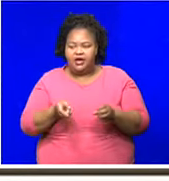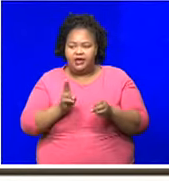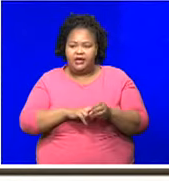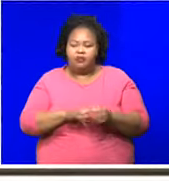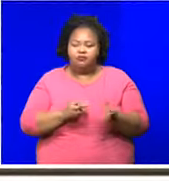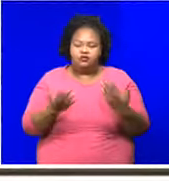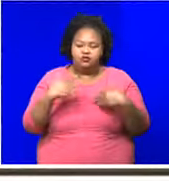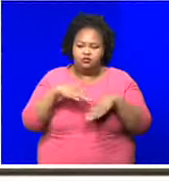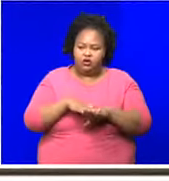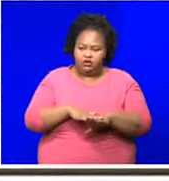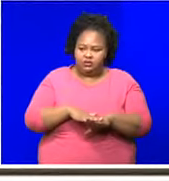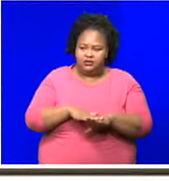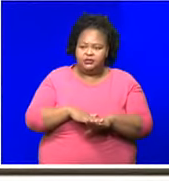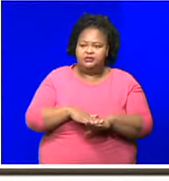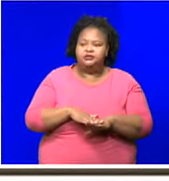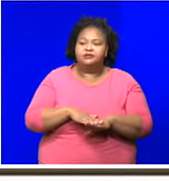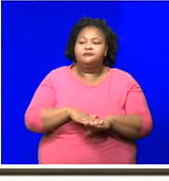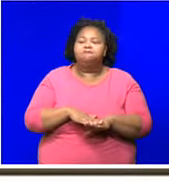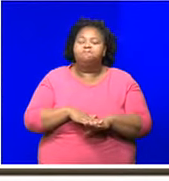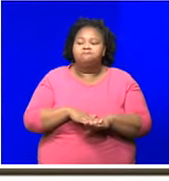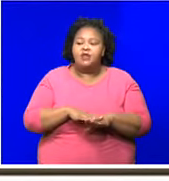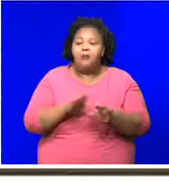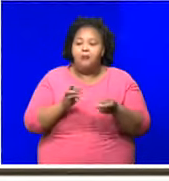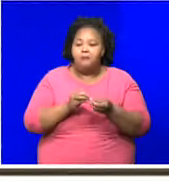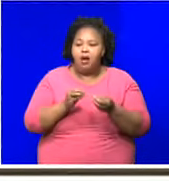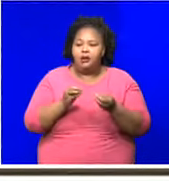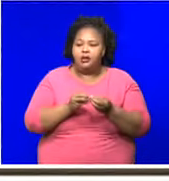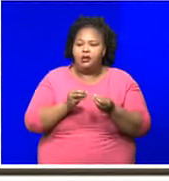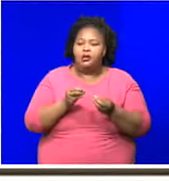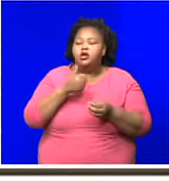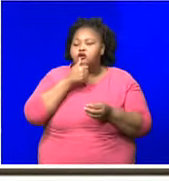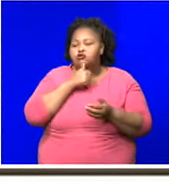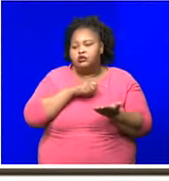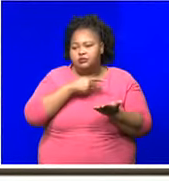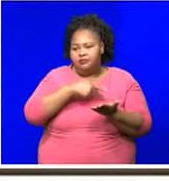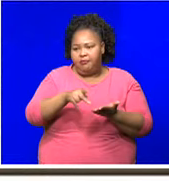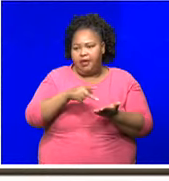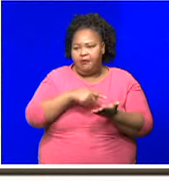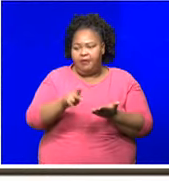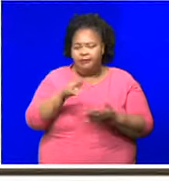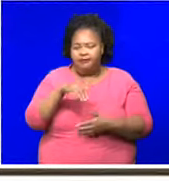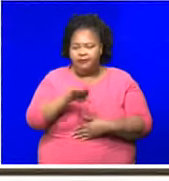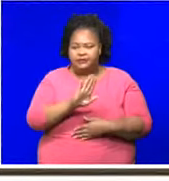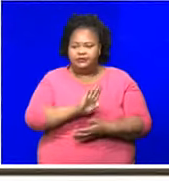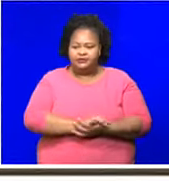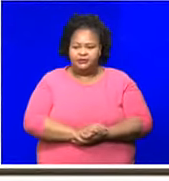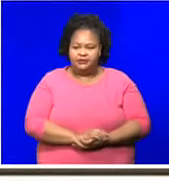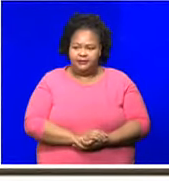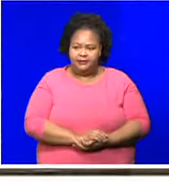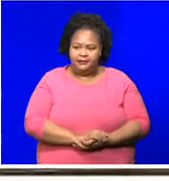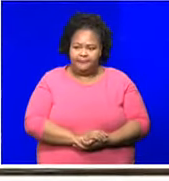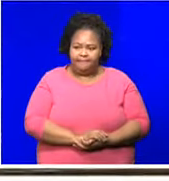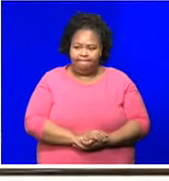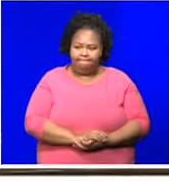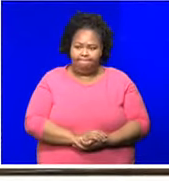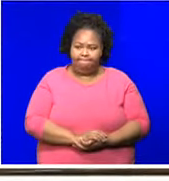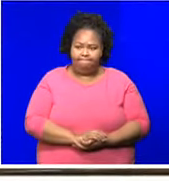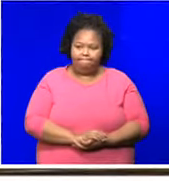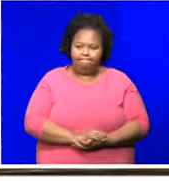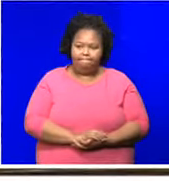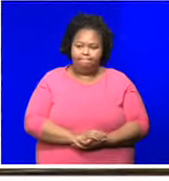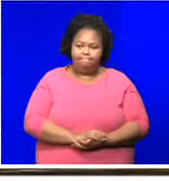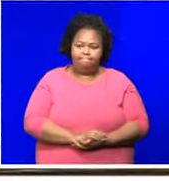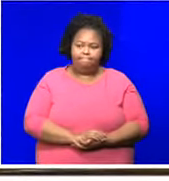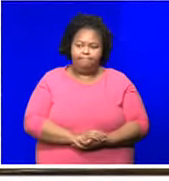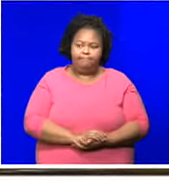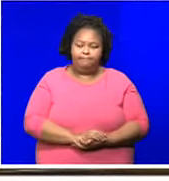to access to payment systems by non-banks, consumer protection, and financial stability. It's also a response to